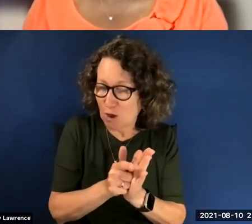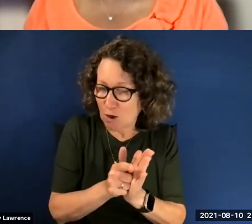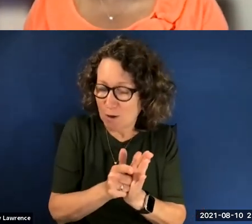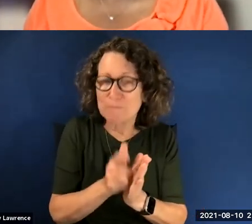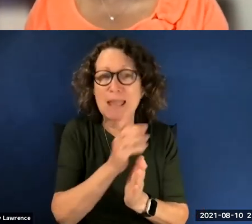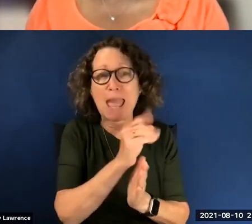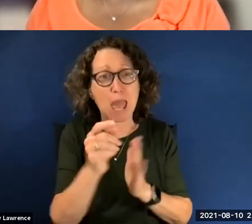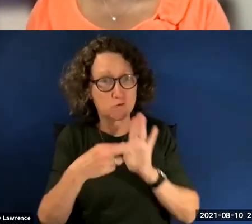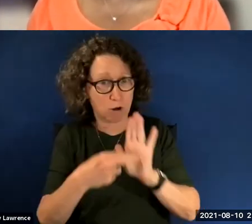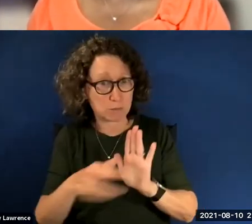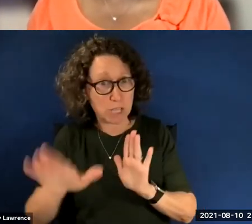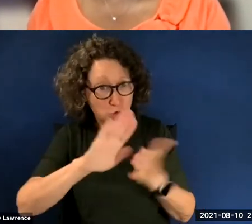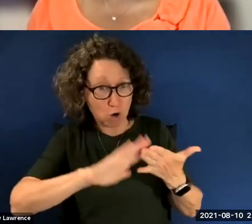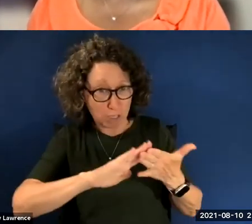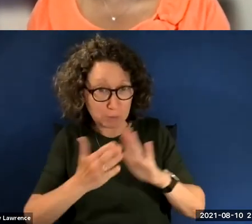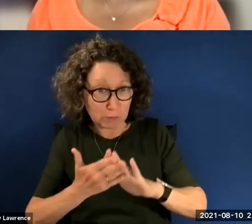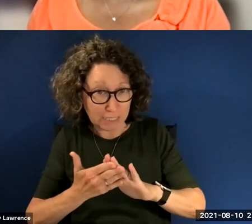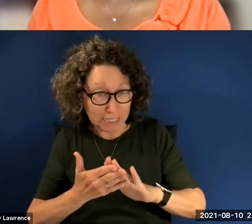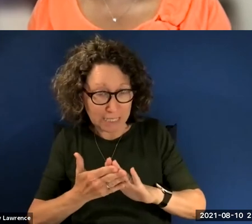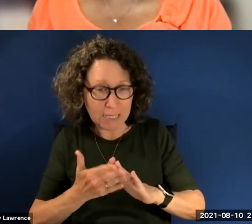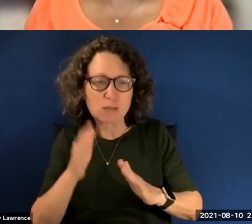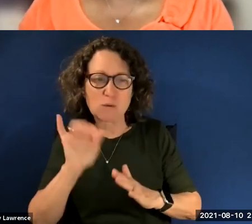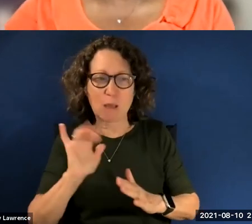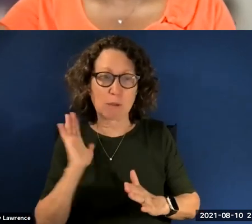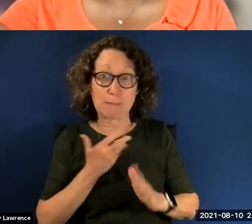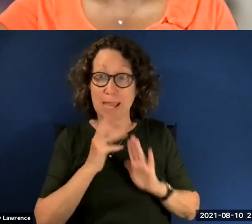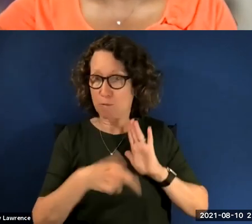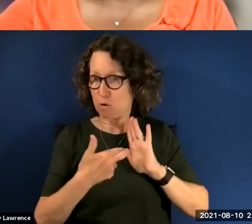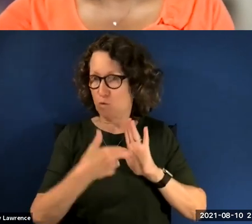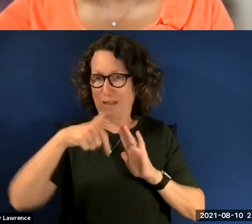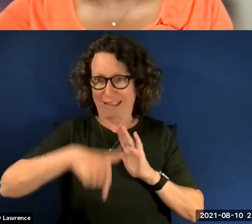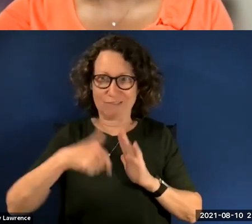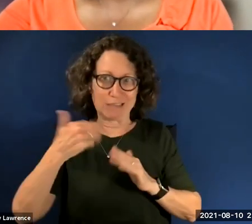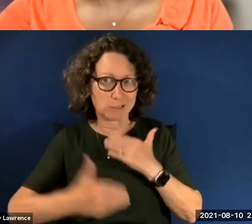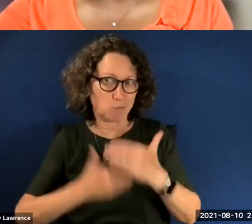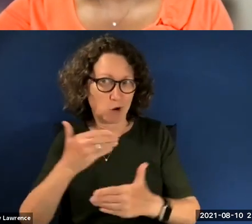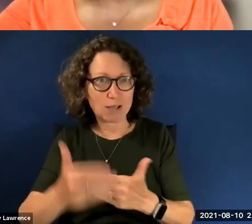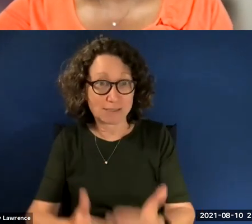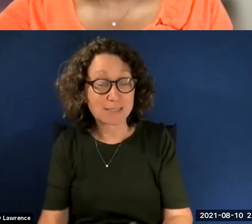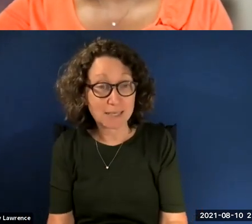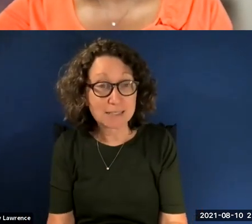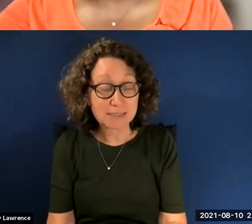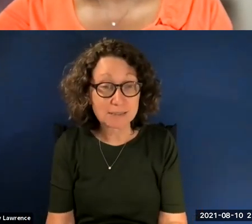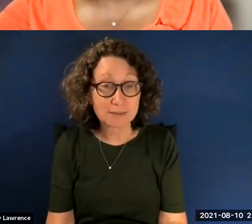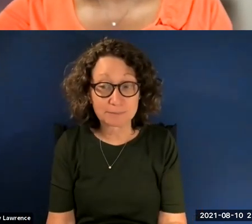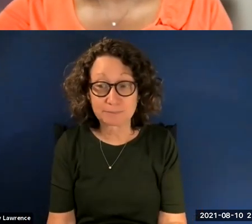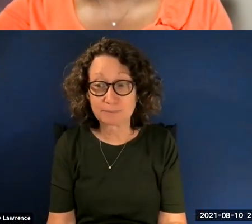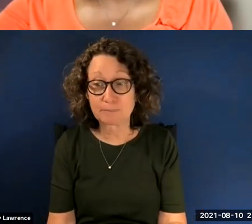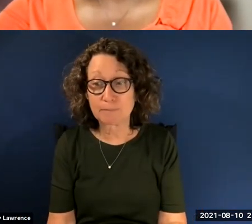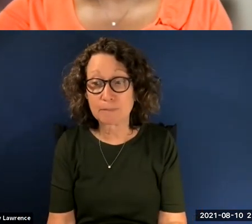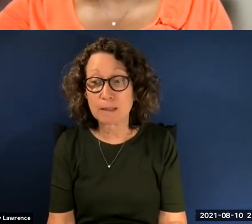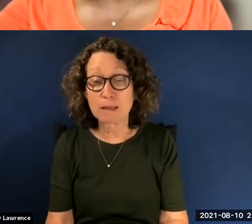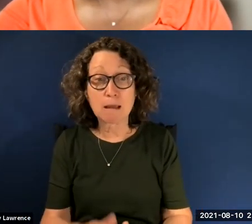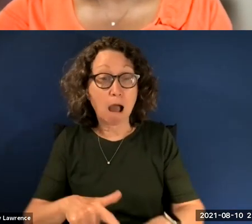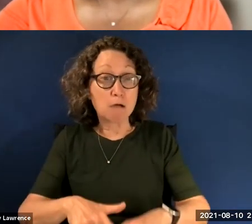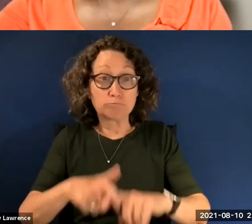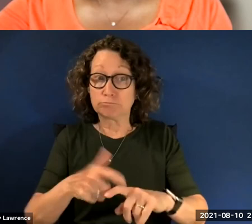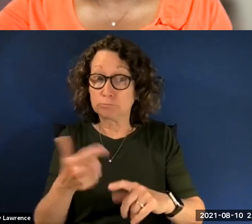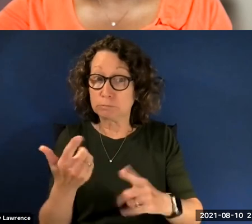also represent your community. So that'll be our role in this process. I'll pause for any